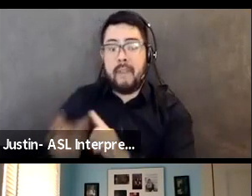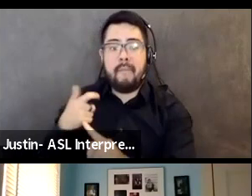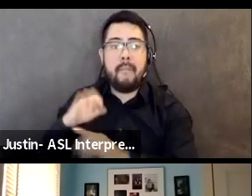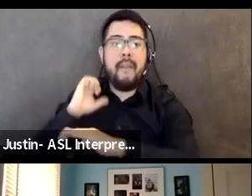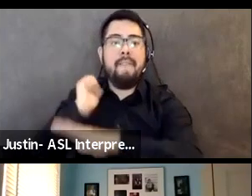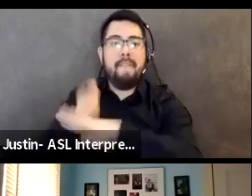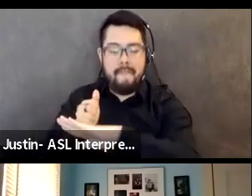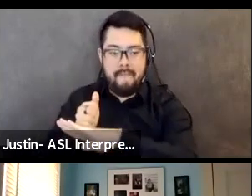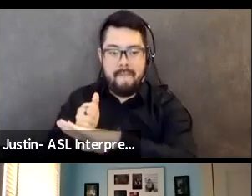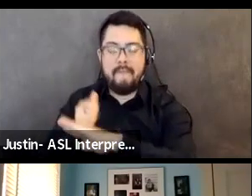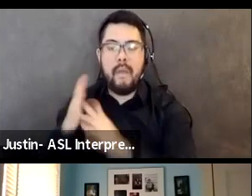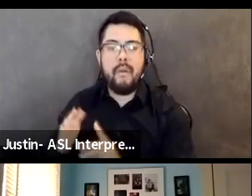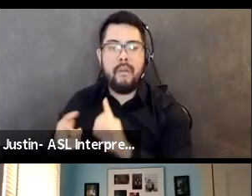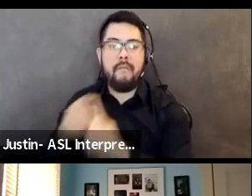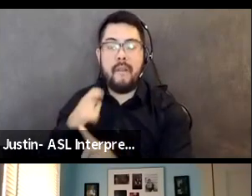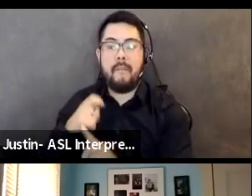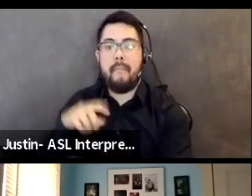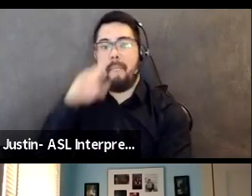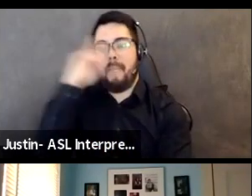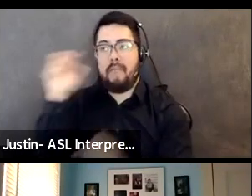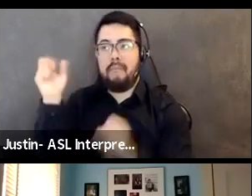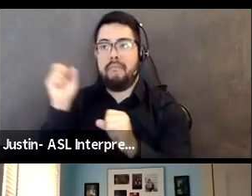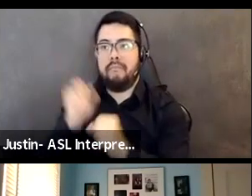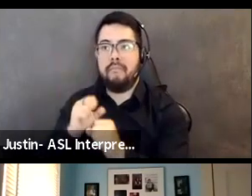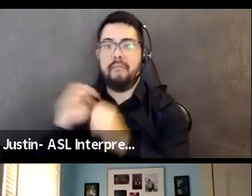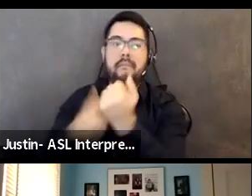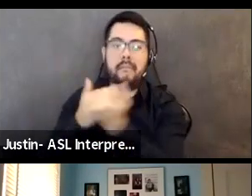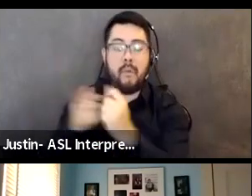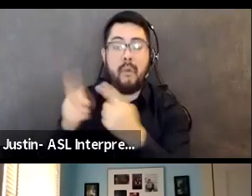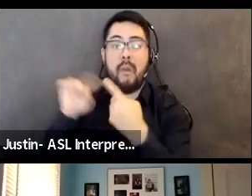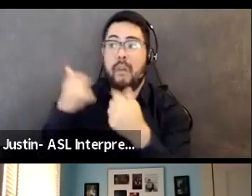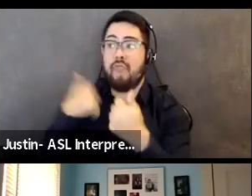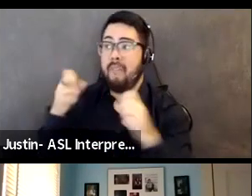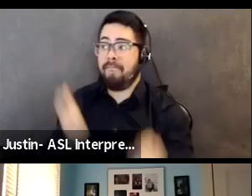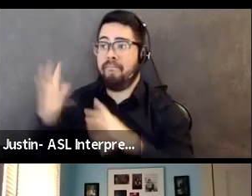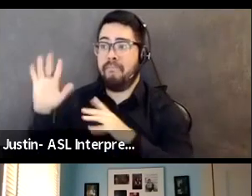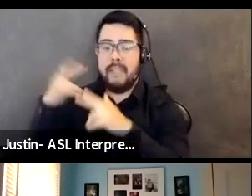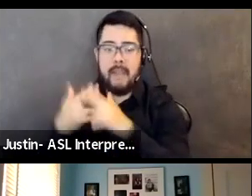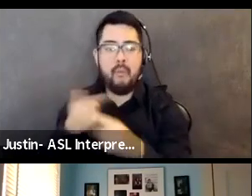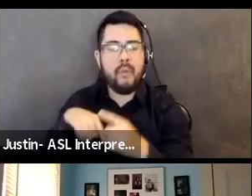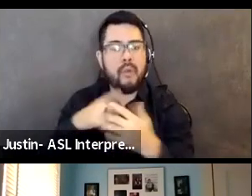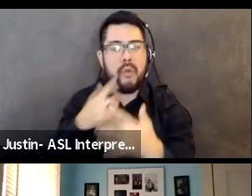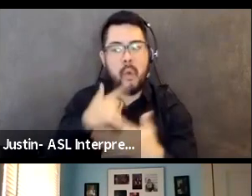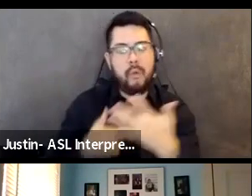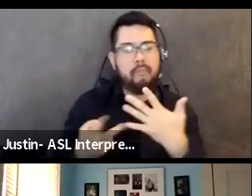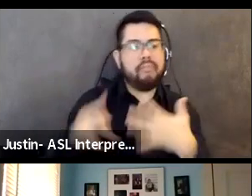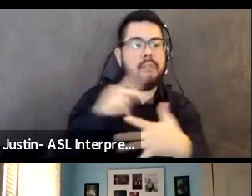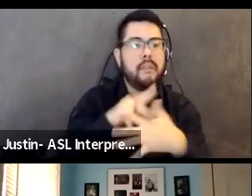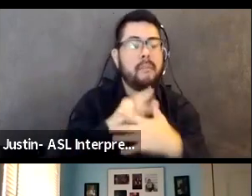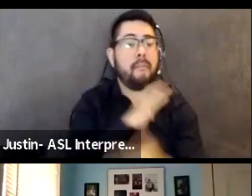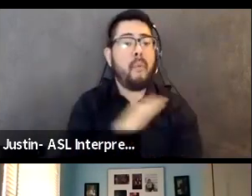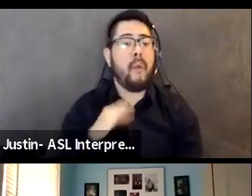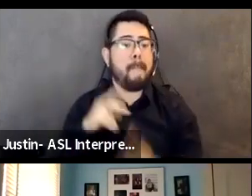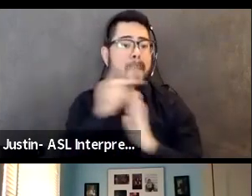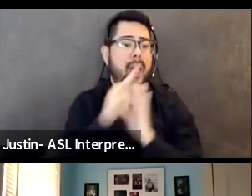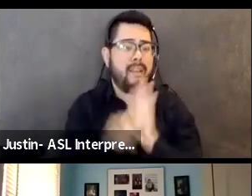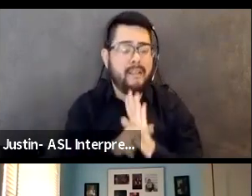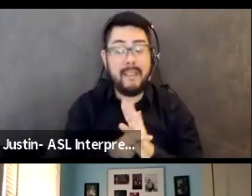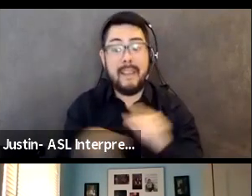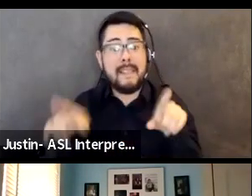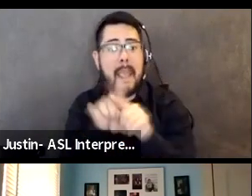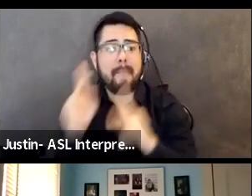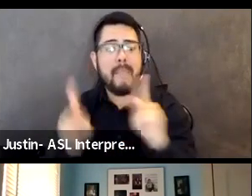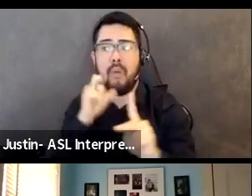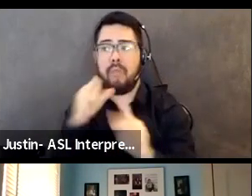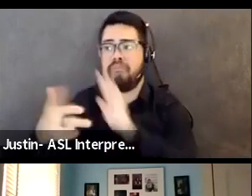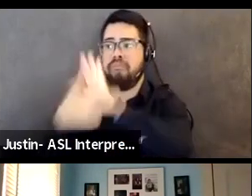anti-black ideology and when we try to take his name off the building we're told to prioritize board policies and processes the same board which put his name